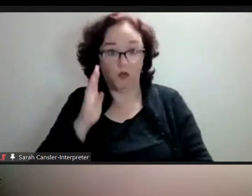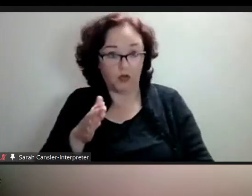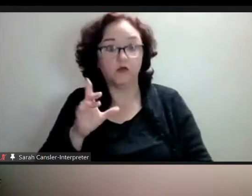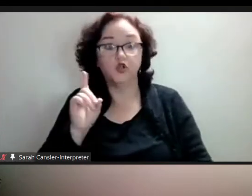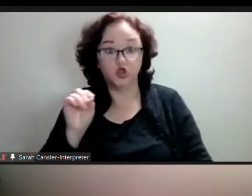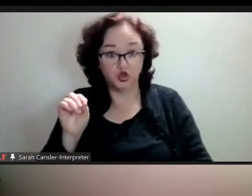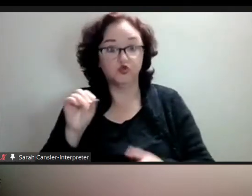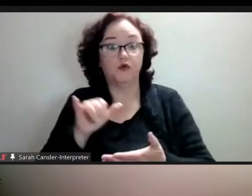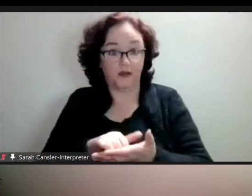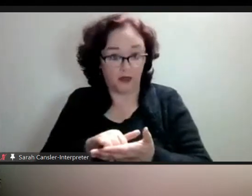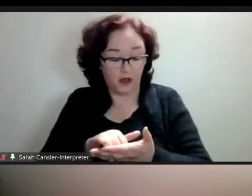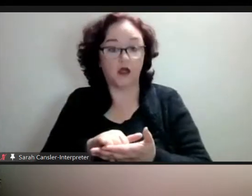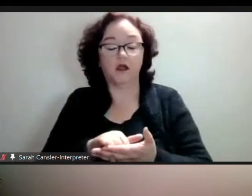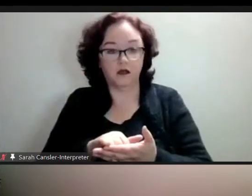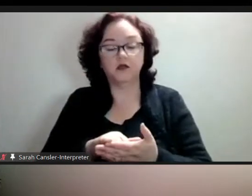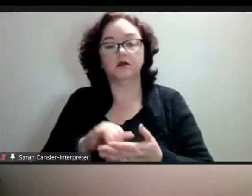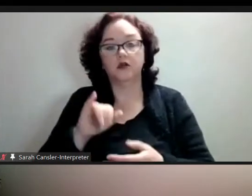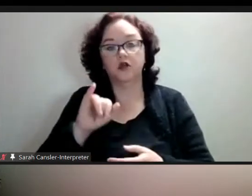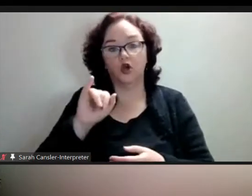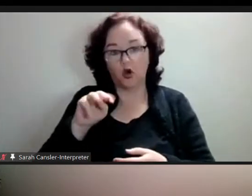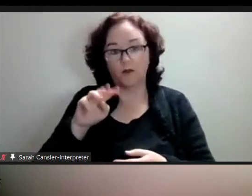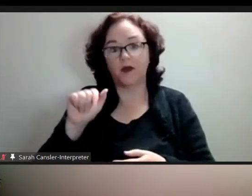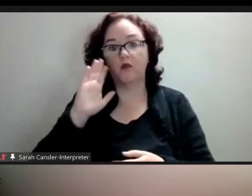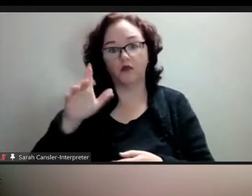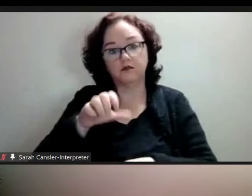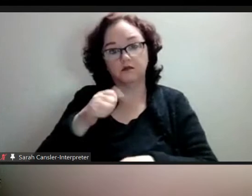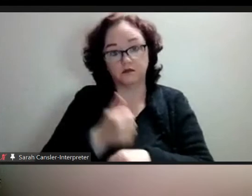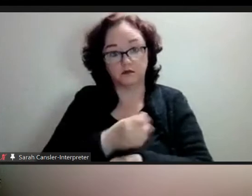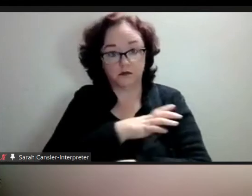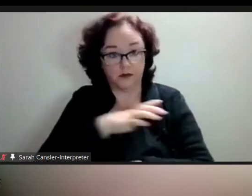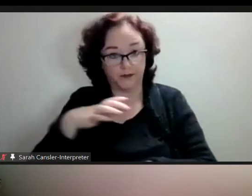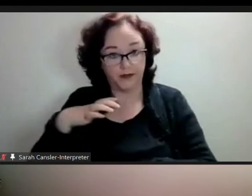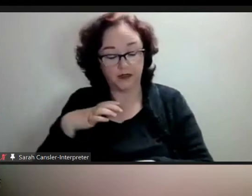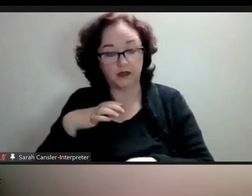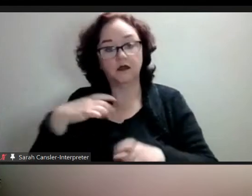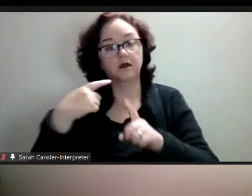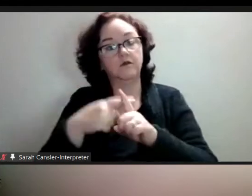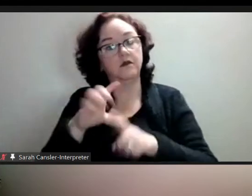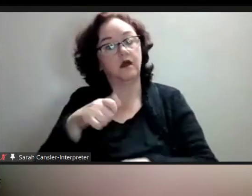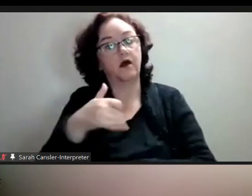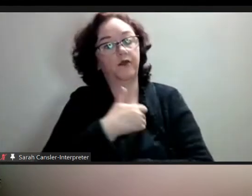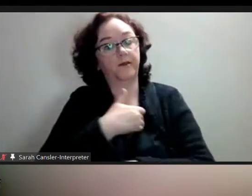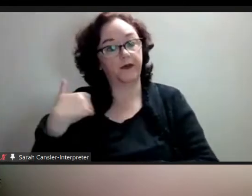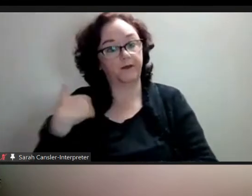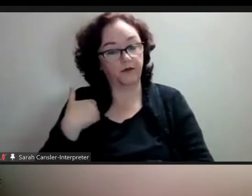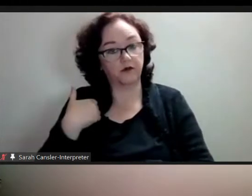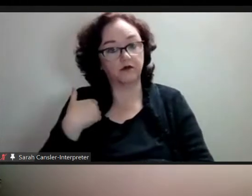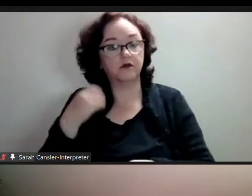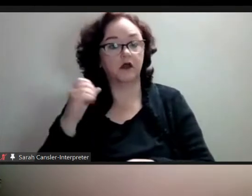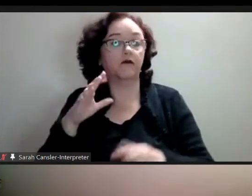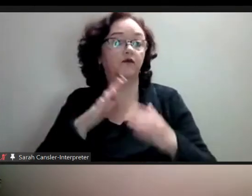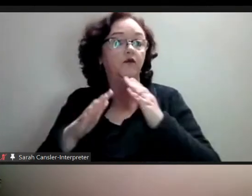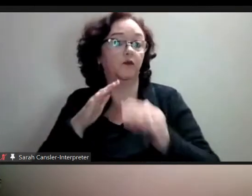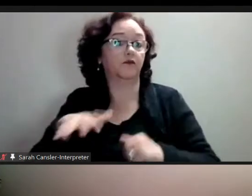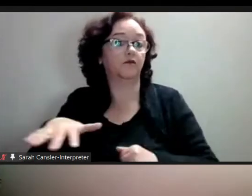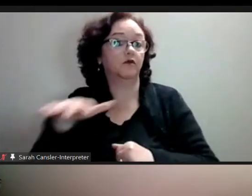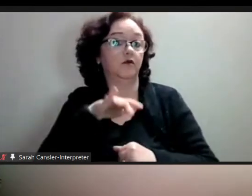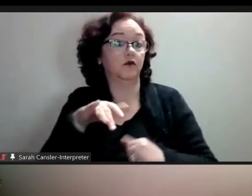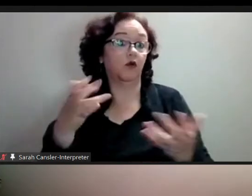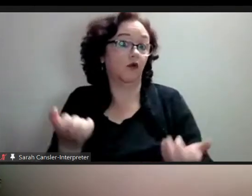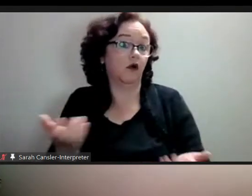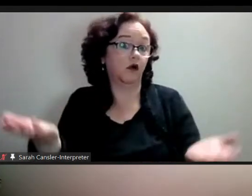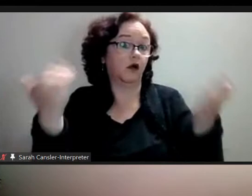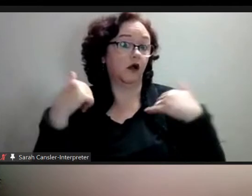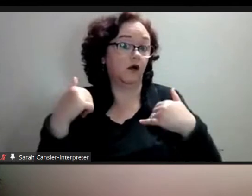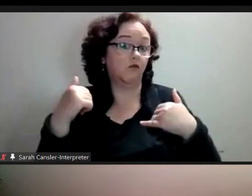up with the committee here and other members of the community who wish to come and take a